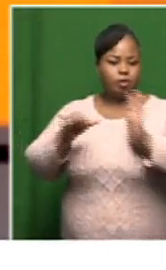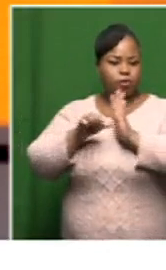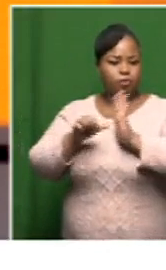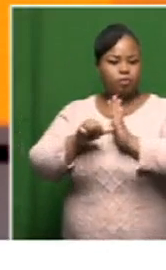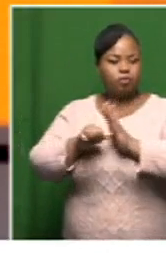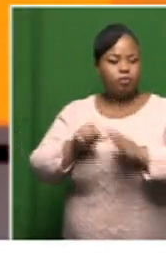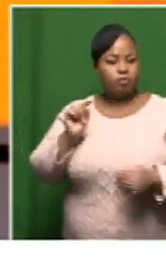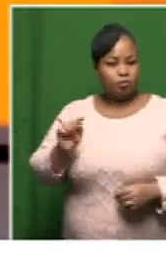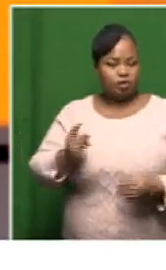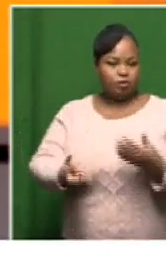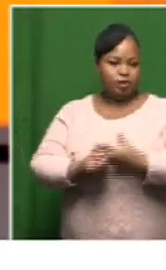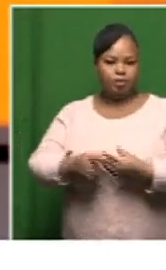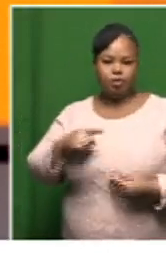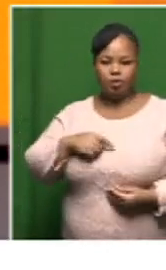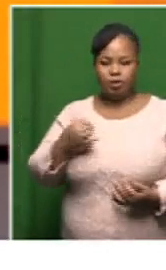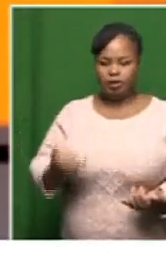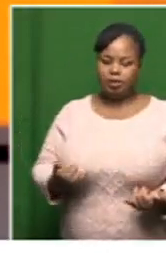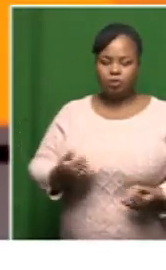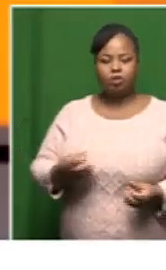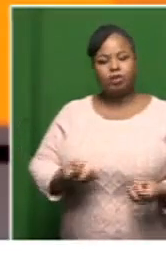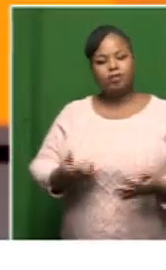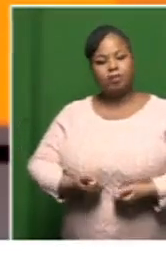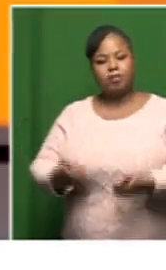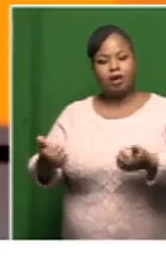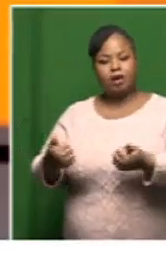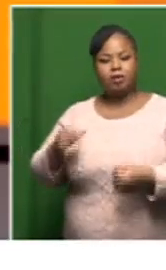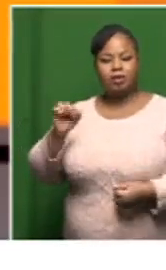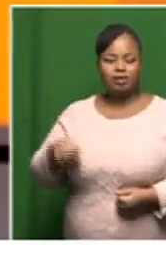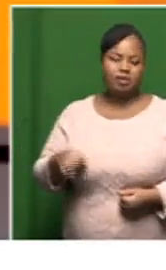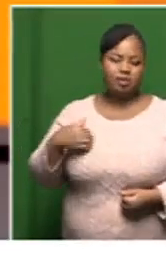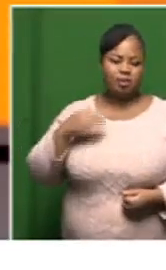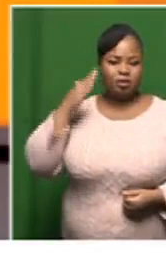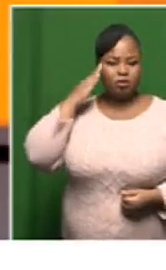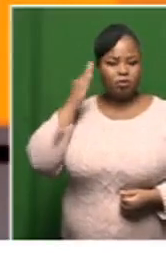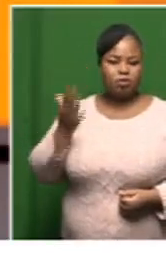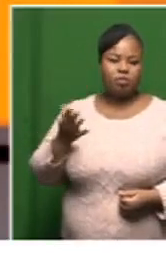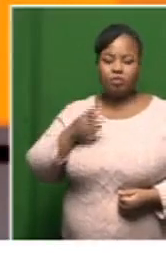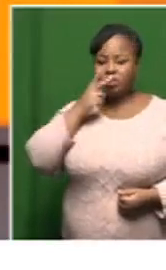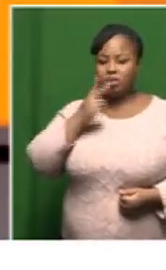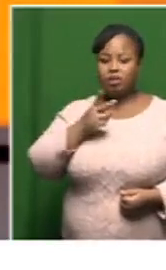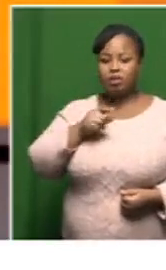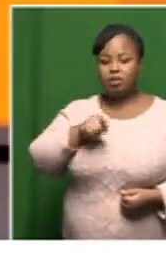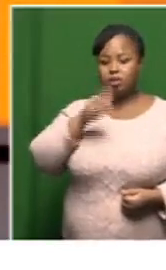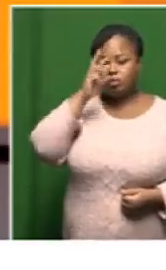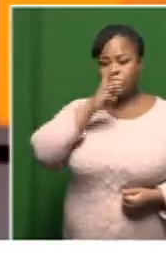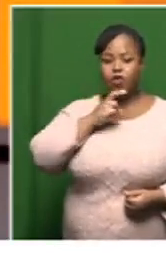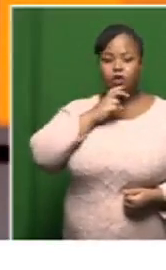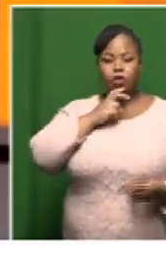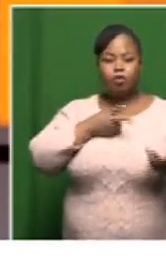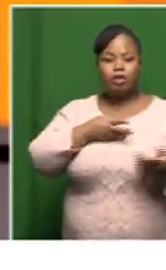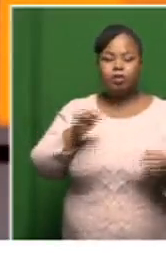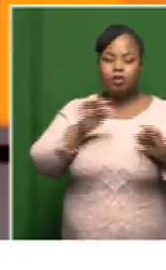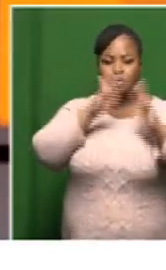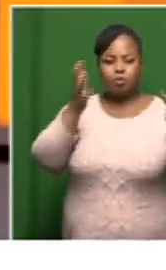important for such, because now it's like also just giving back, as much as, the potential of this portfolio, it's a